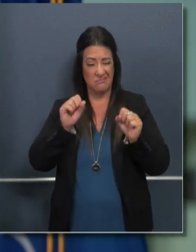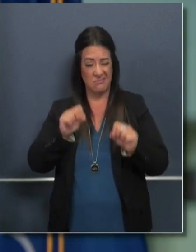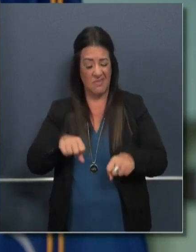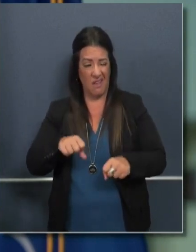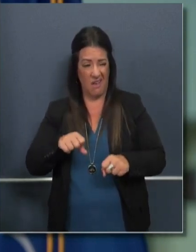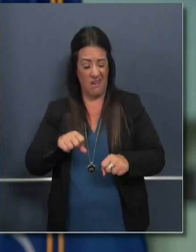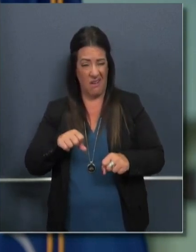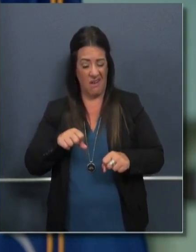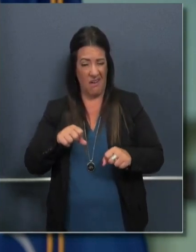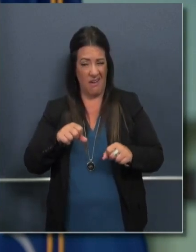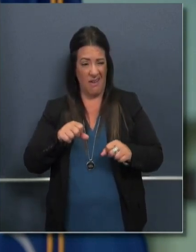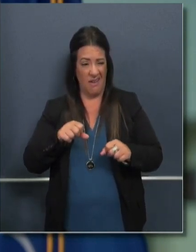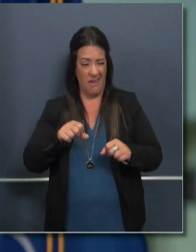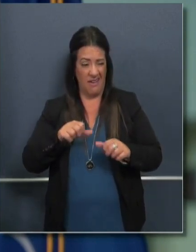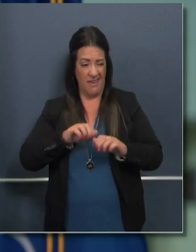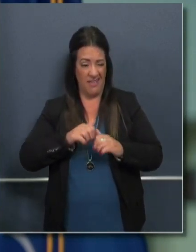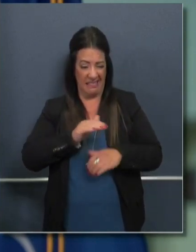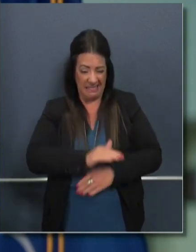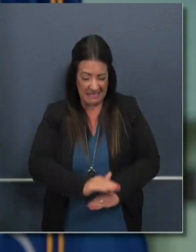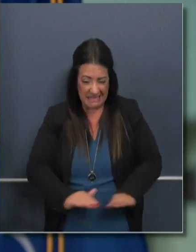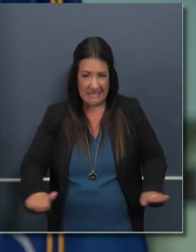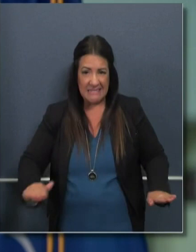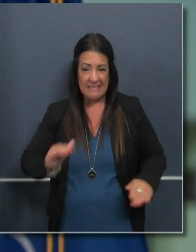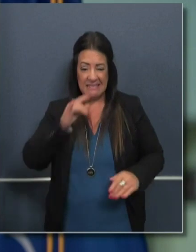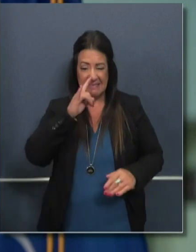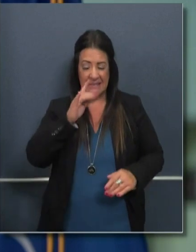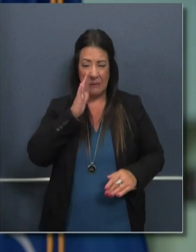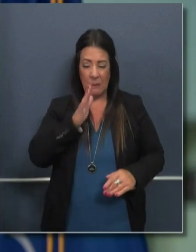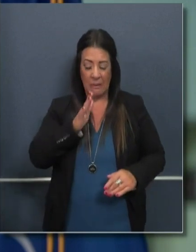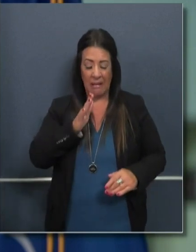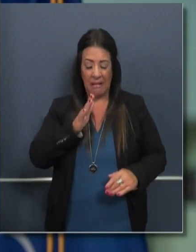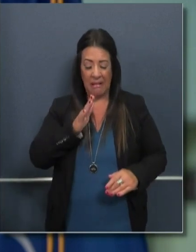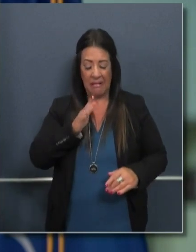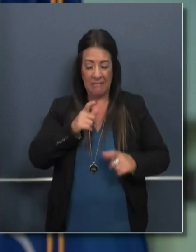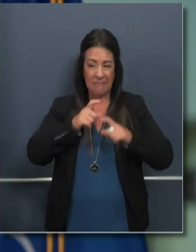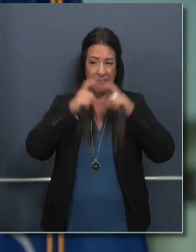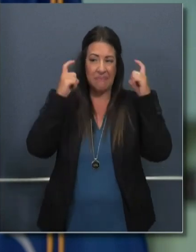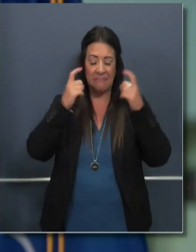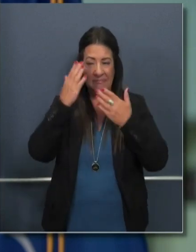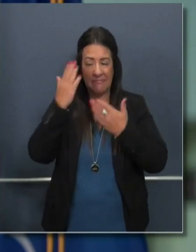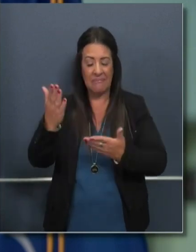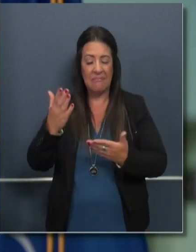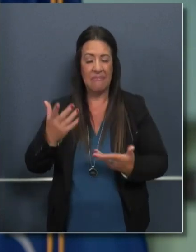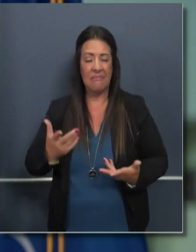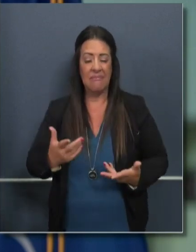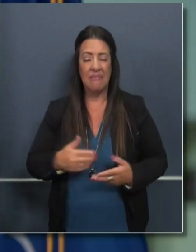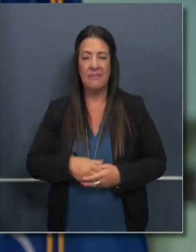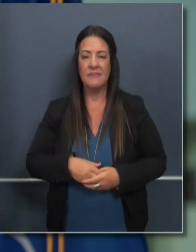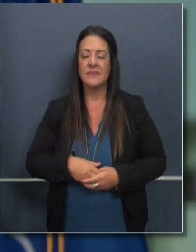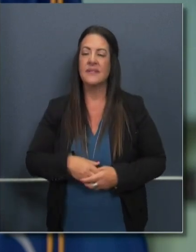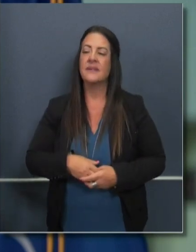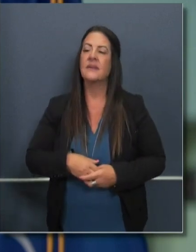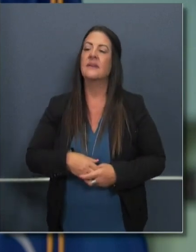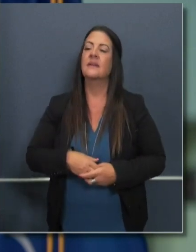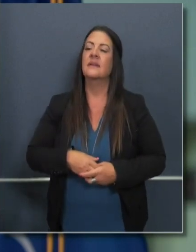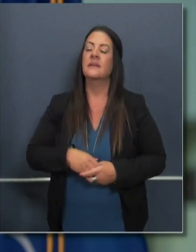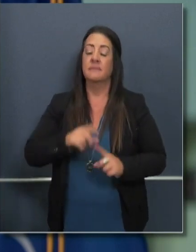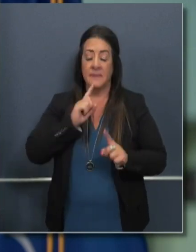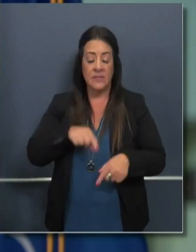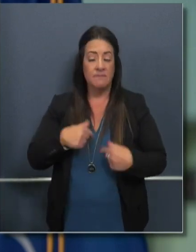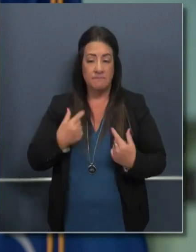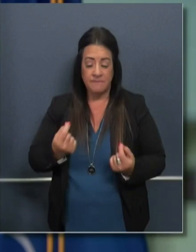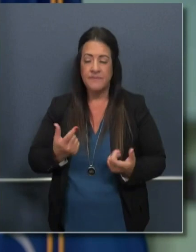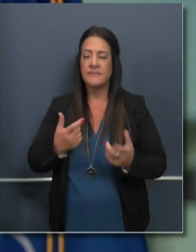wear masks in the classroom? So full disclosure on the school question, we are still having a very robust conversation with